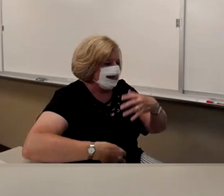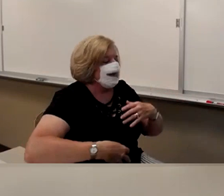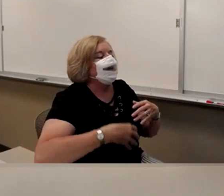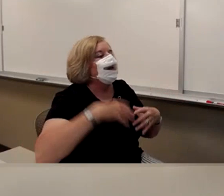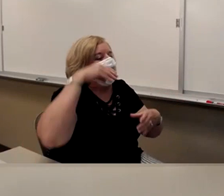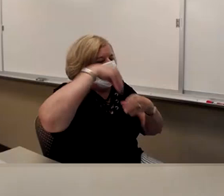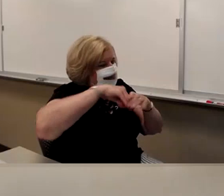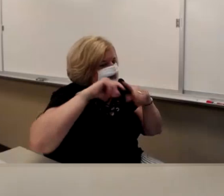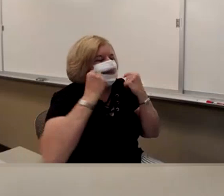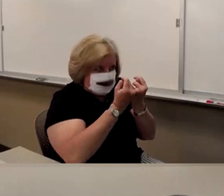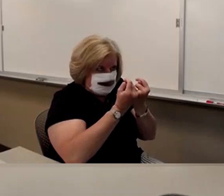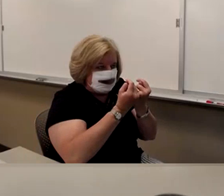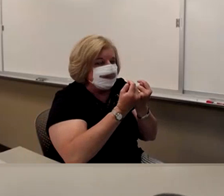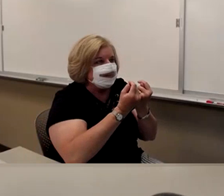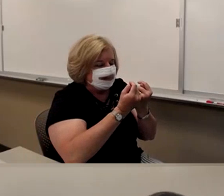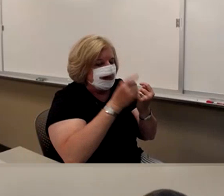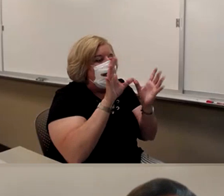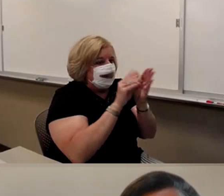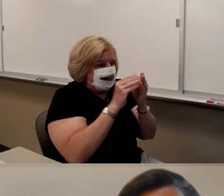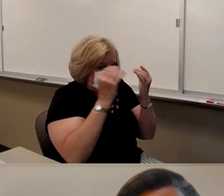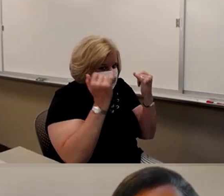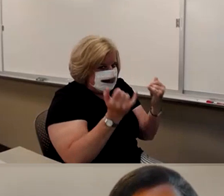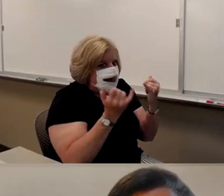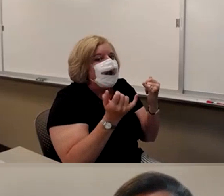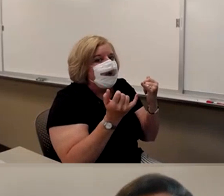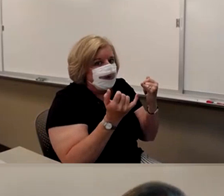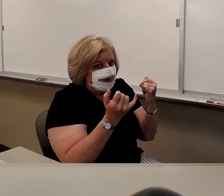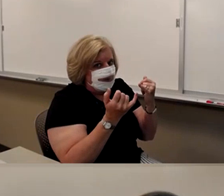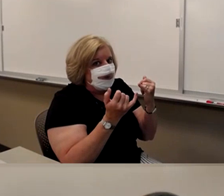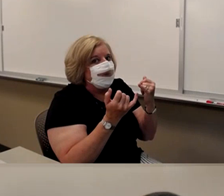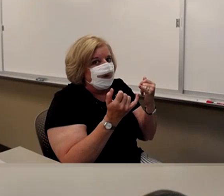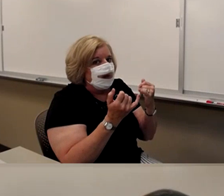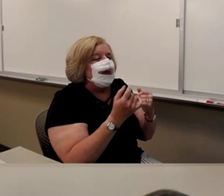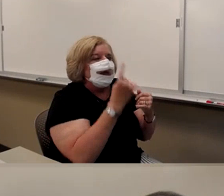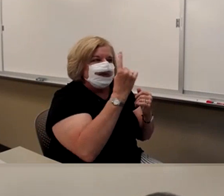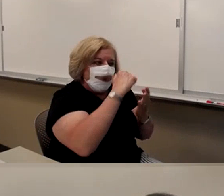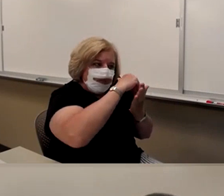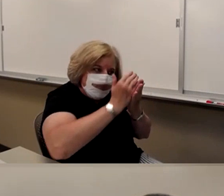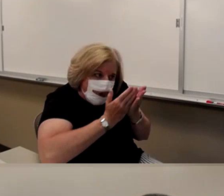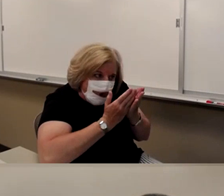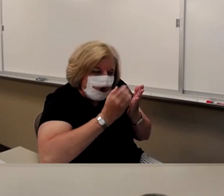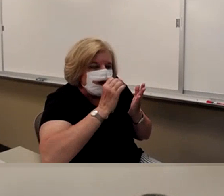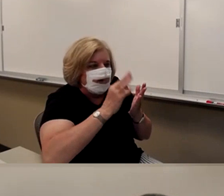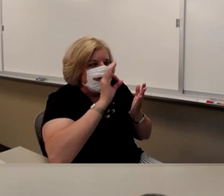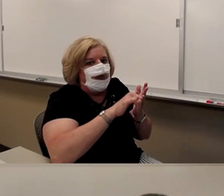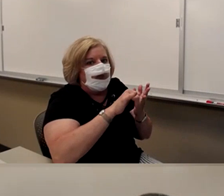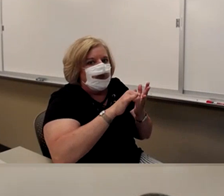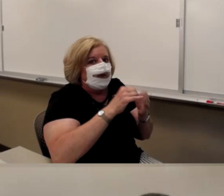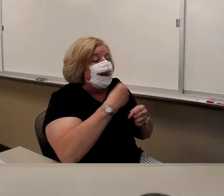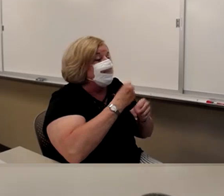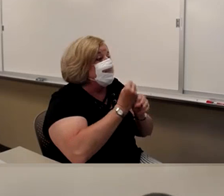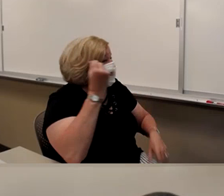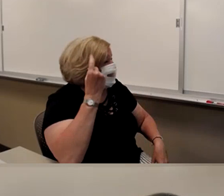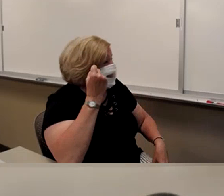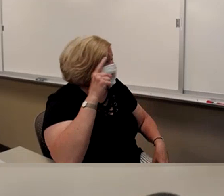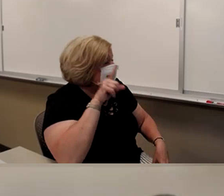Teams. Like I said, the meeting that we're doing right now is one element within that. Does that make sense?